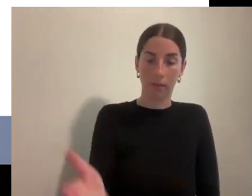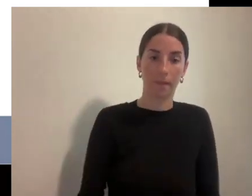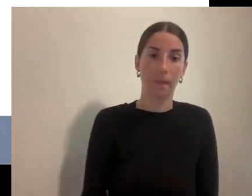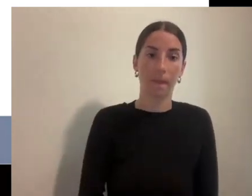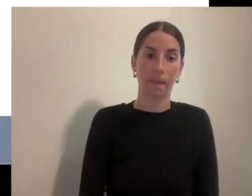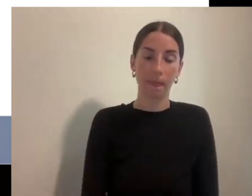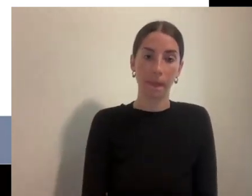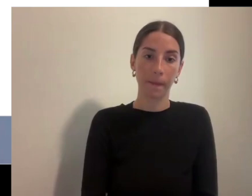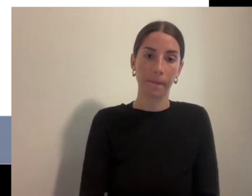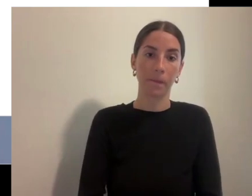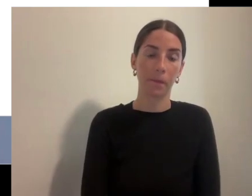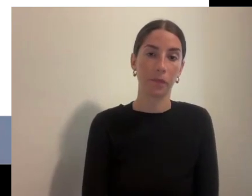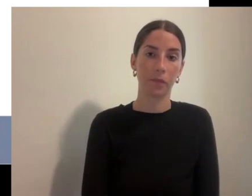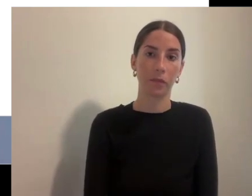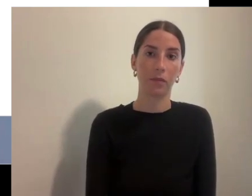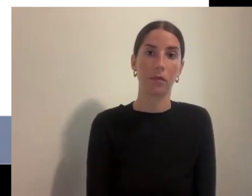So,